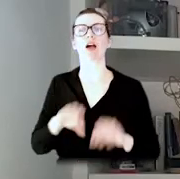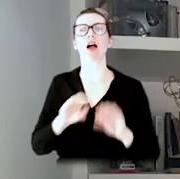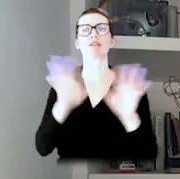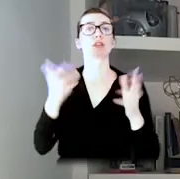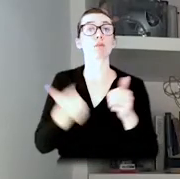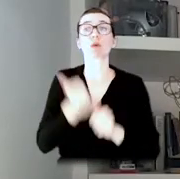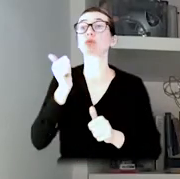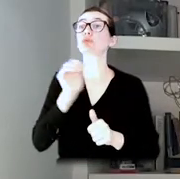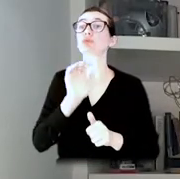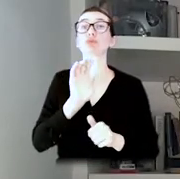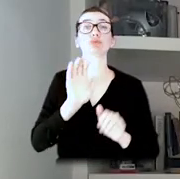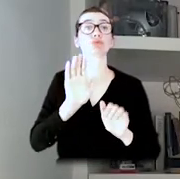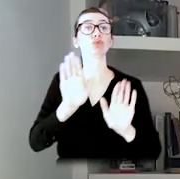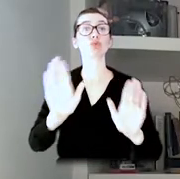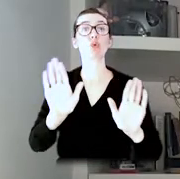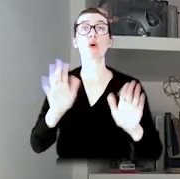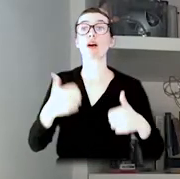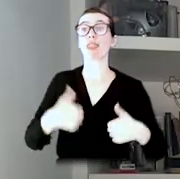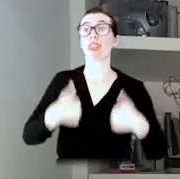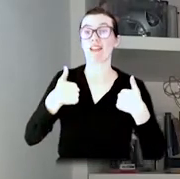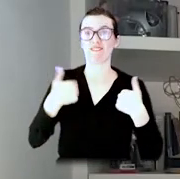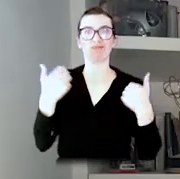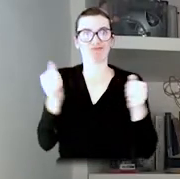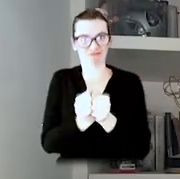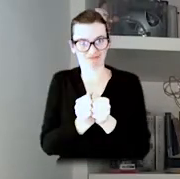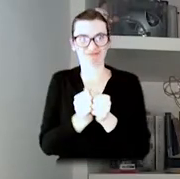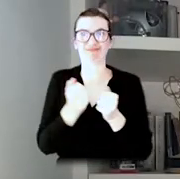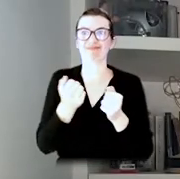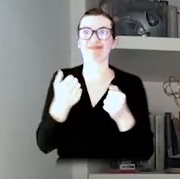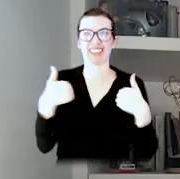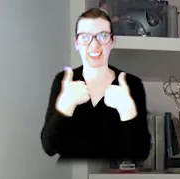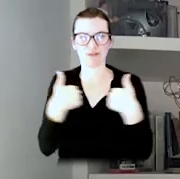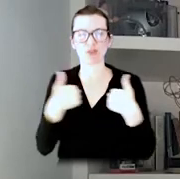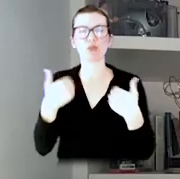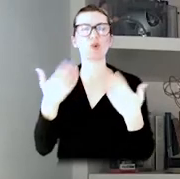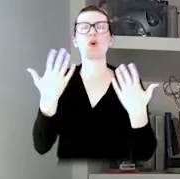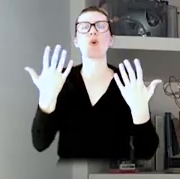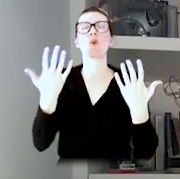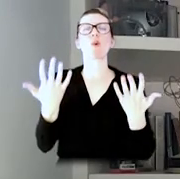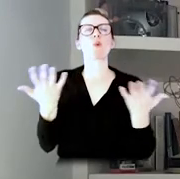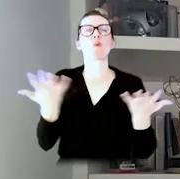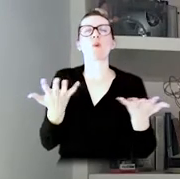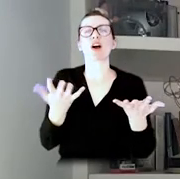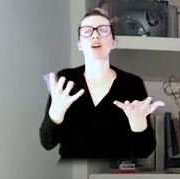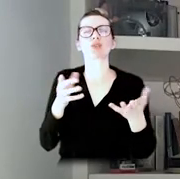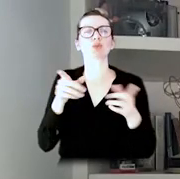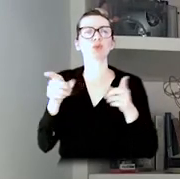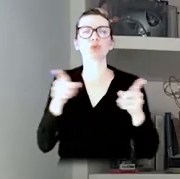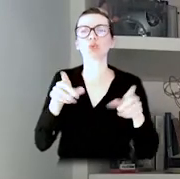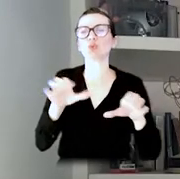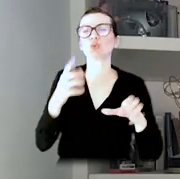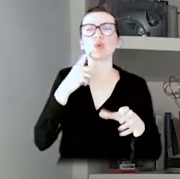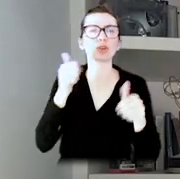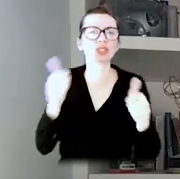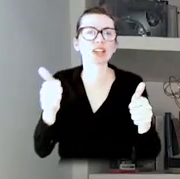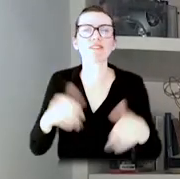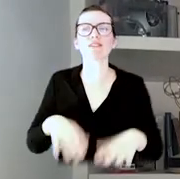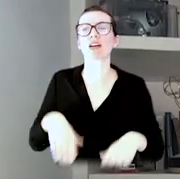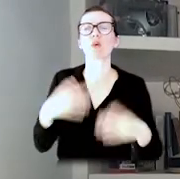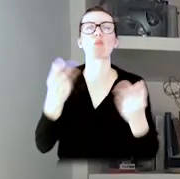with these animals. So I have to know, what do you do for yourself? What's an escape? And do you allow yourself, I mean,